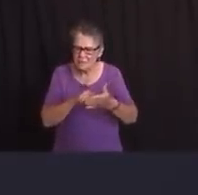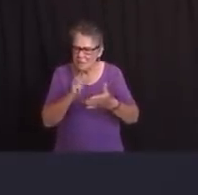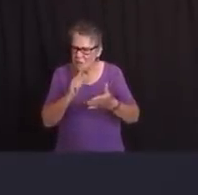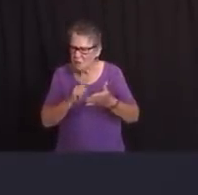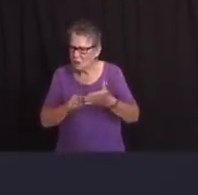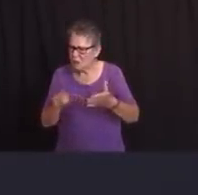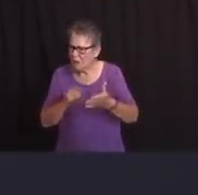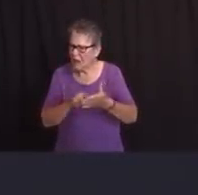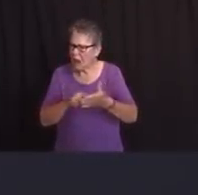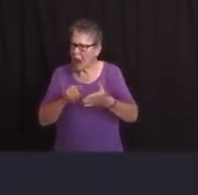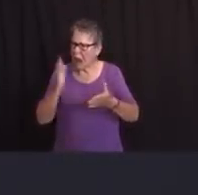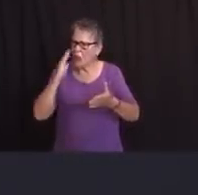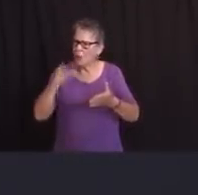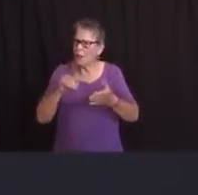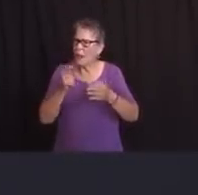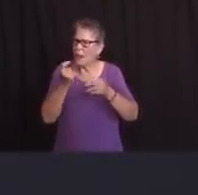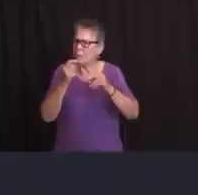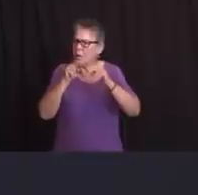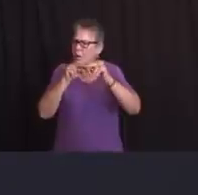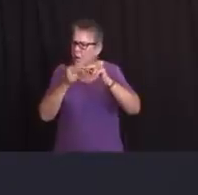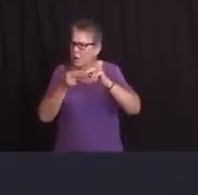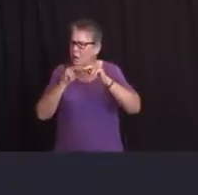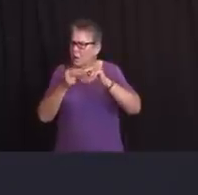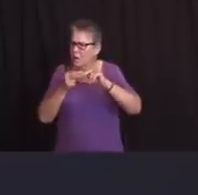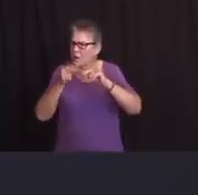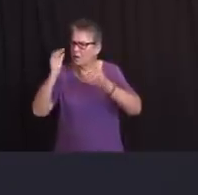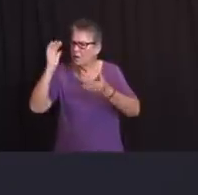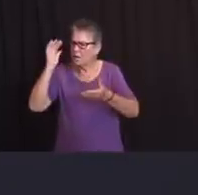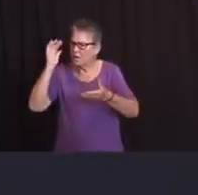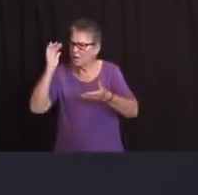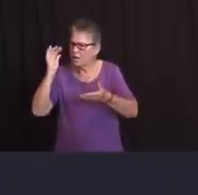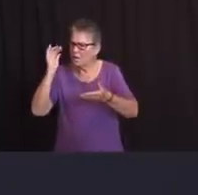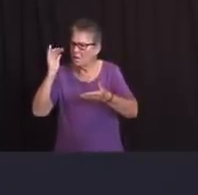couple. Yeah, it came down a little bit in the past few days, so.